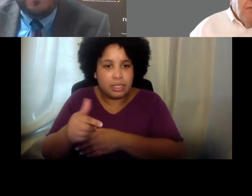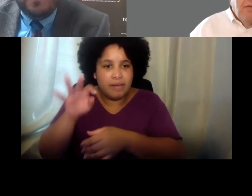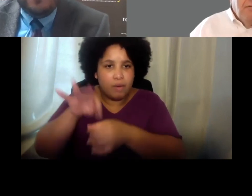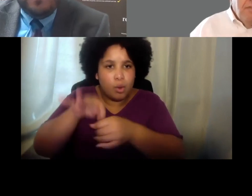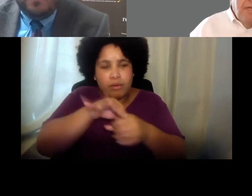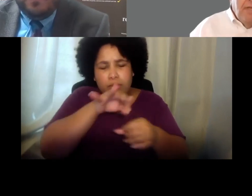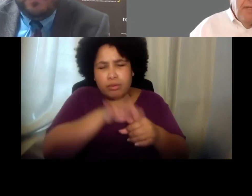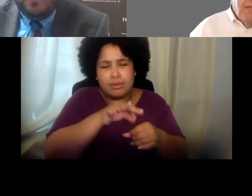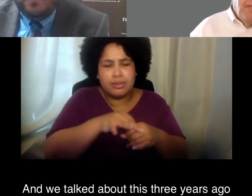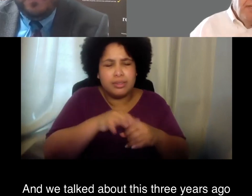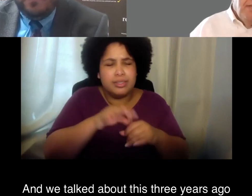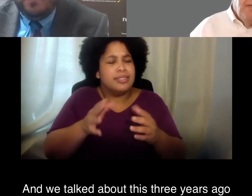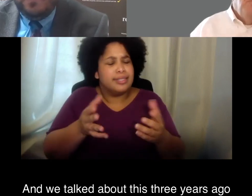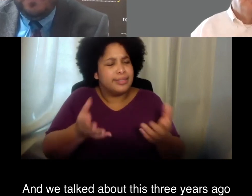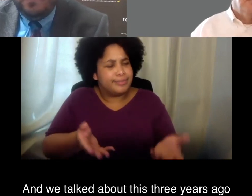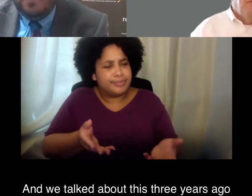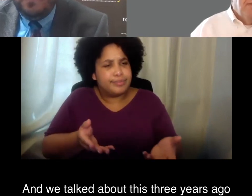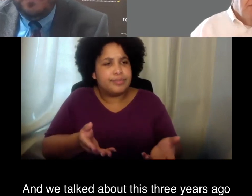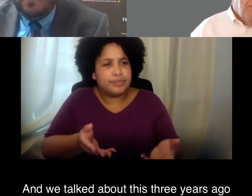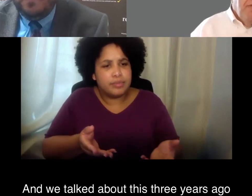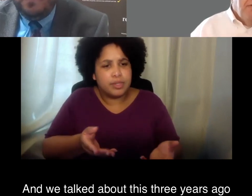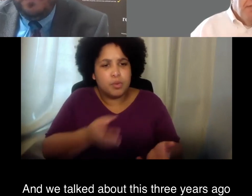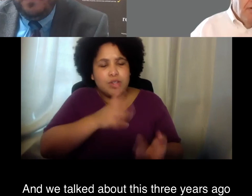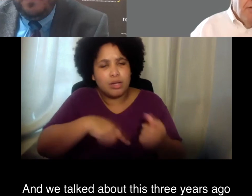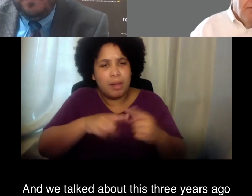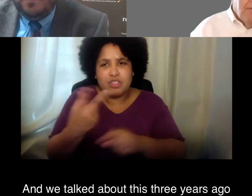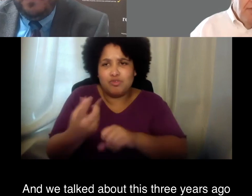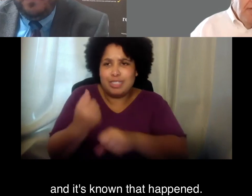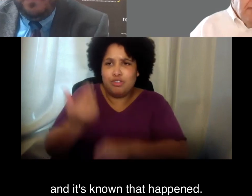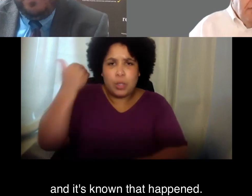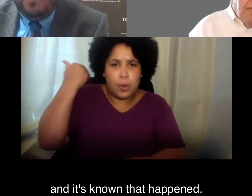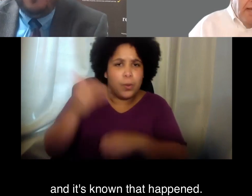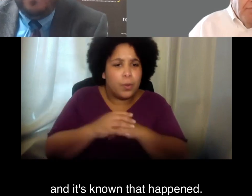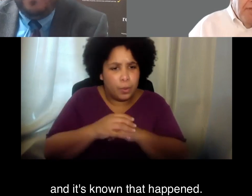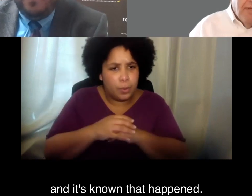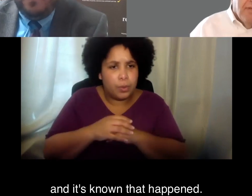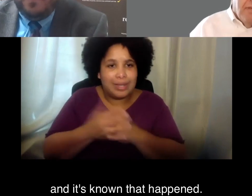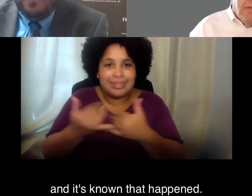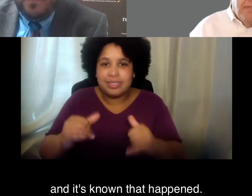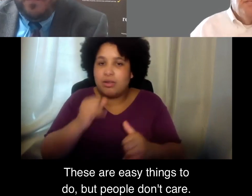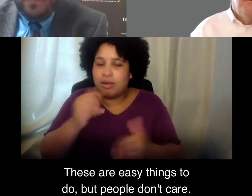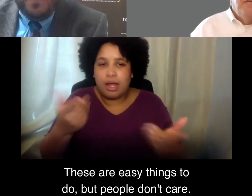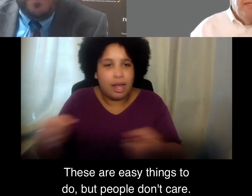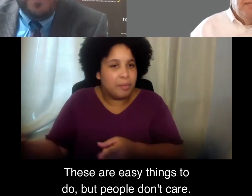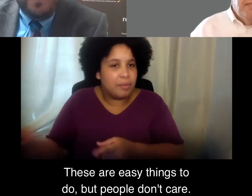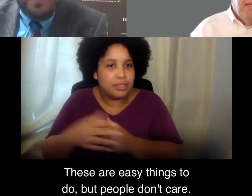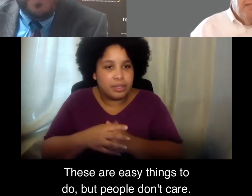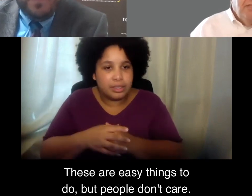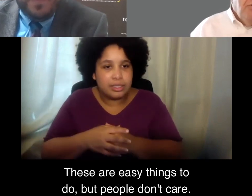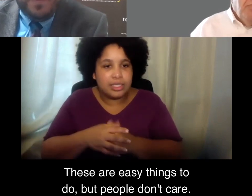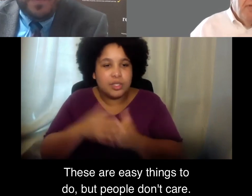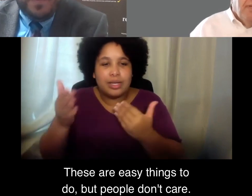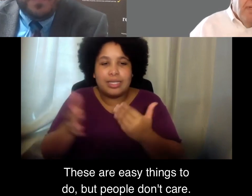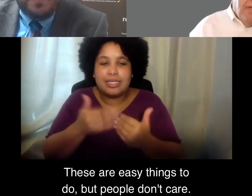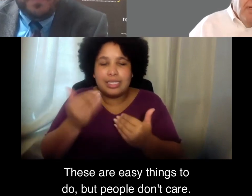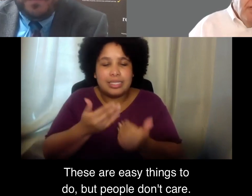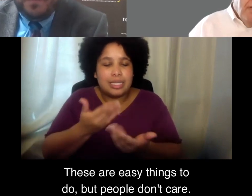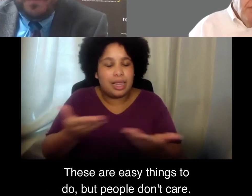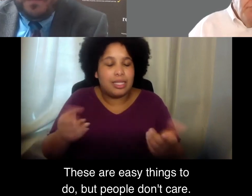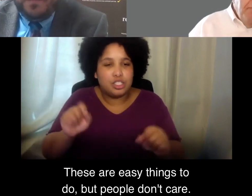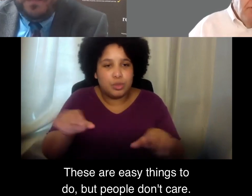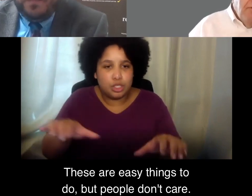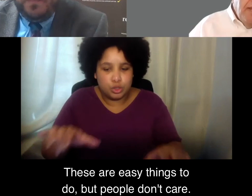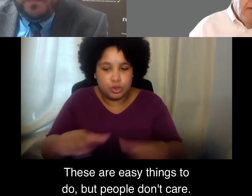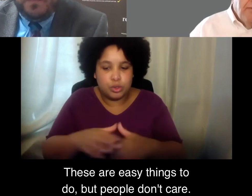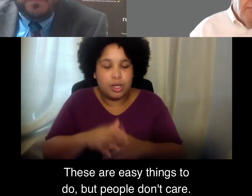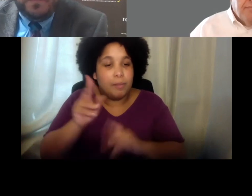So, and we talked about this 3 years ago, and it's still not happening. These are easy things to do, but